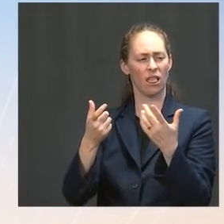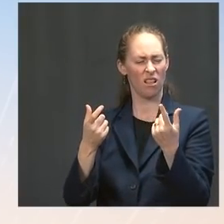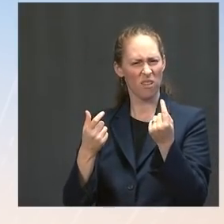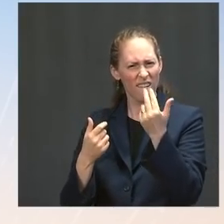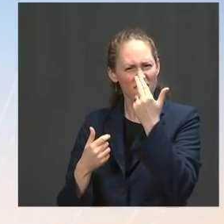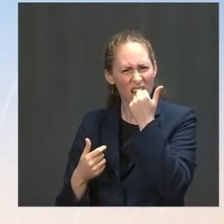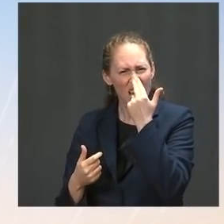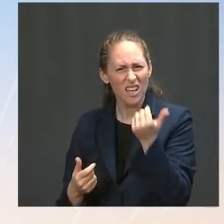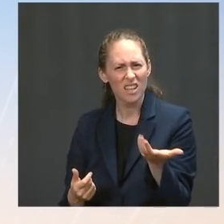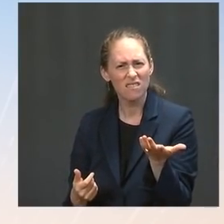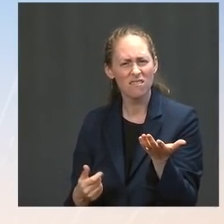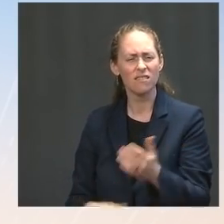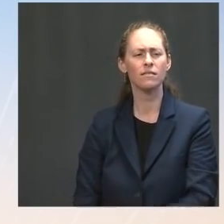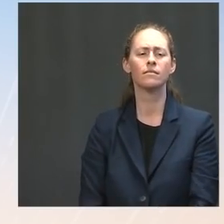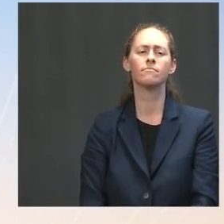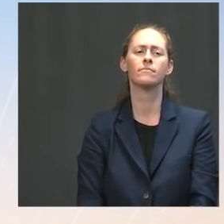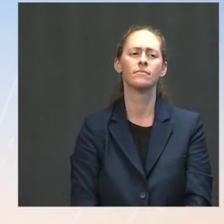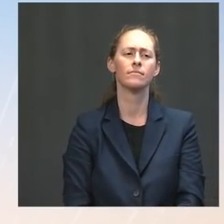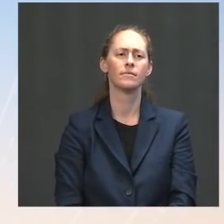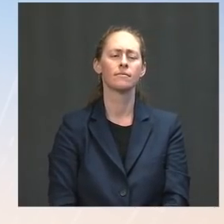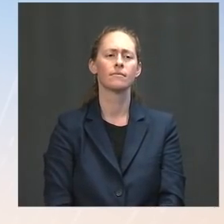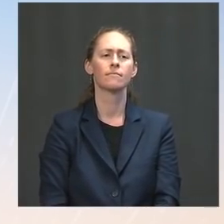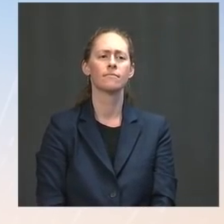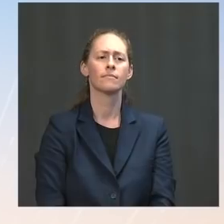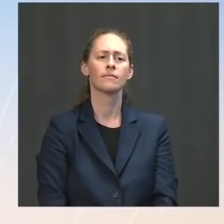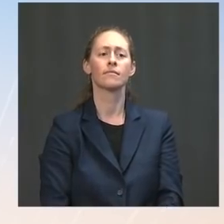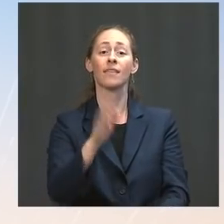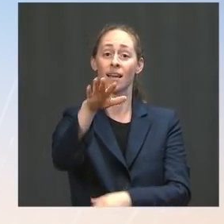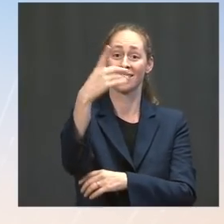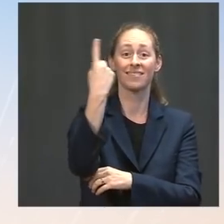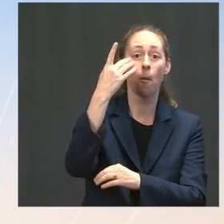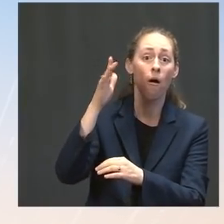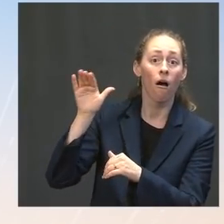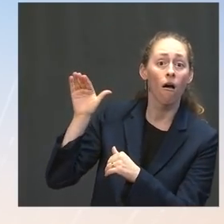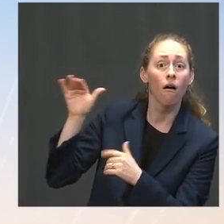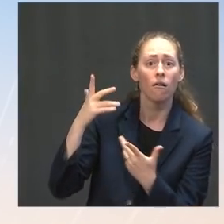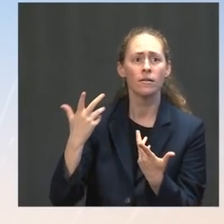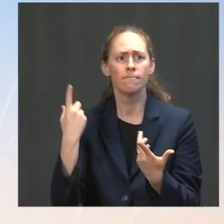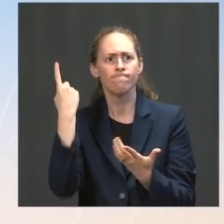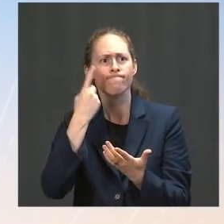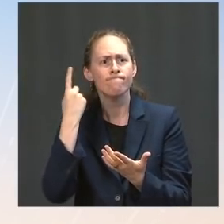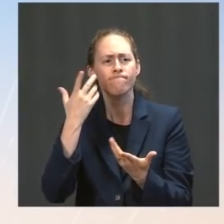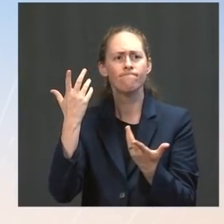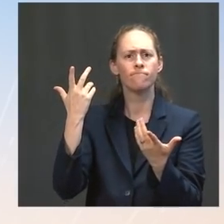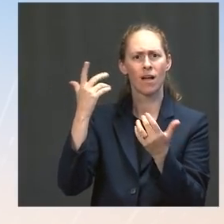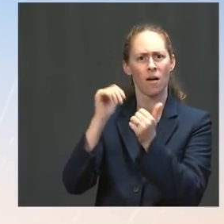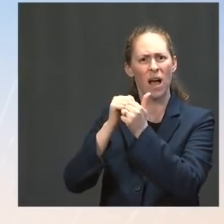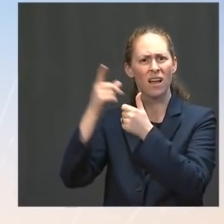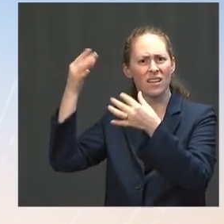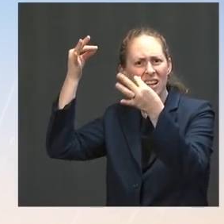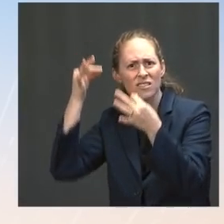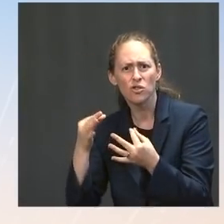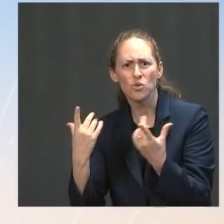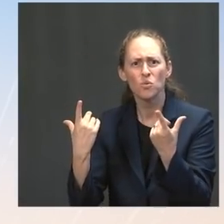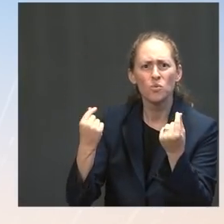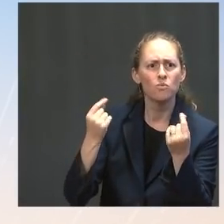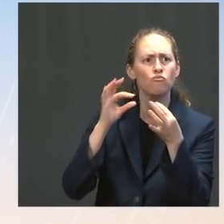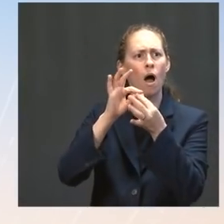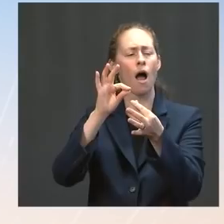are raised. But I would note that again, 19,000 people in a period of time. The vast majority of them are Afghans,